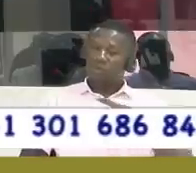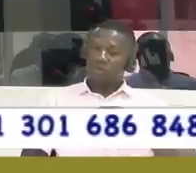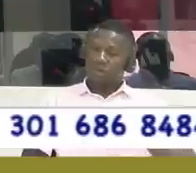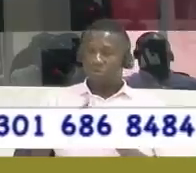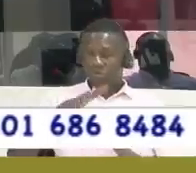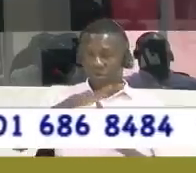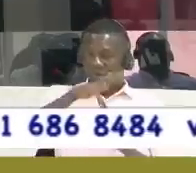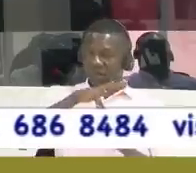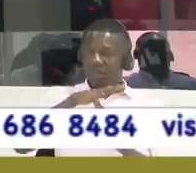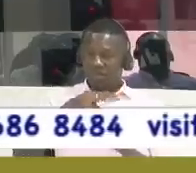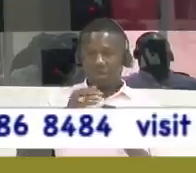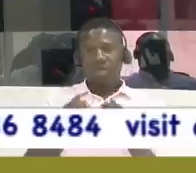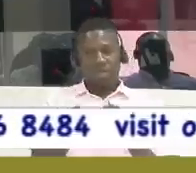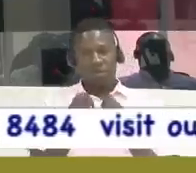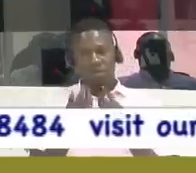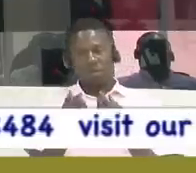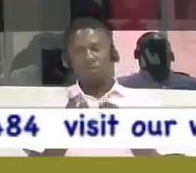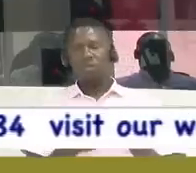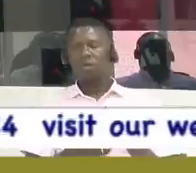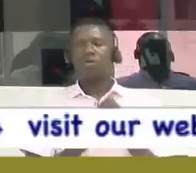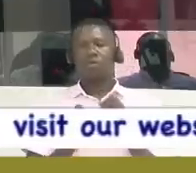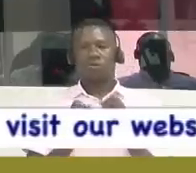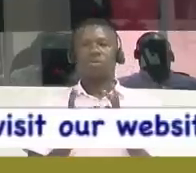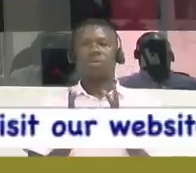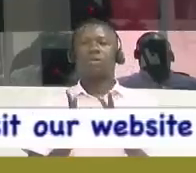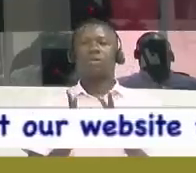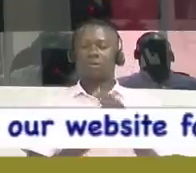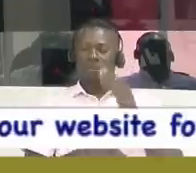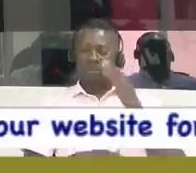know. Okay. Thank you.